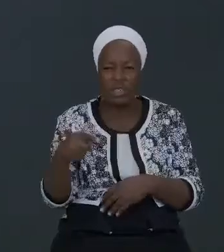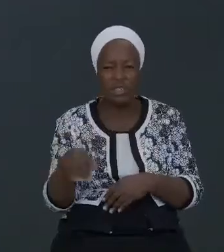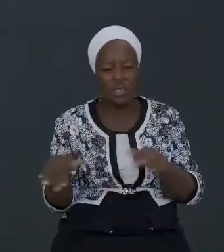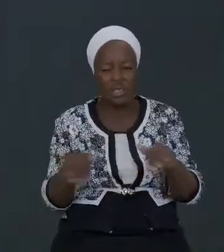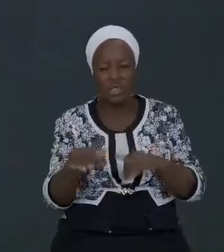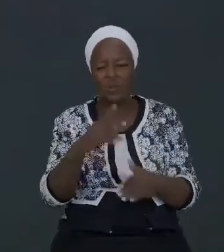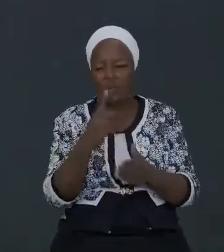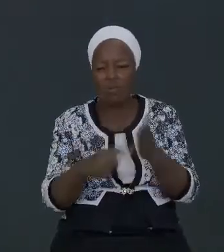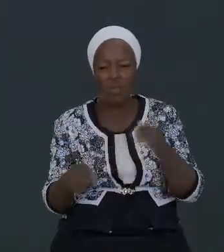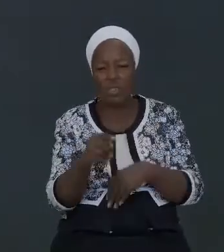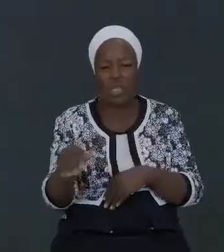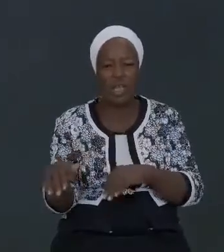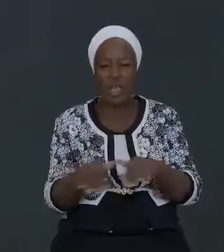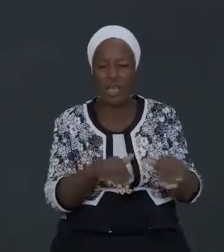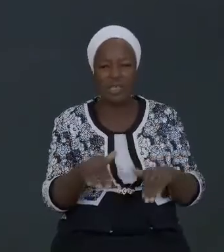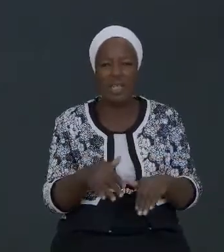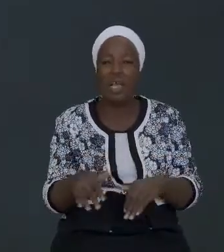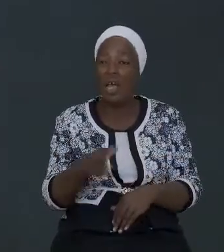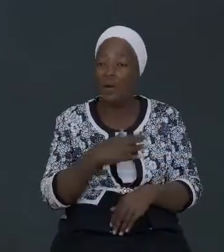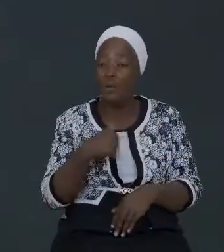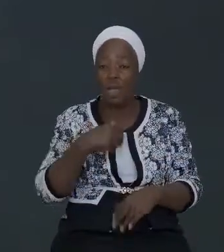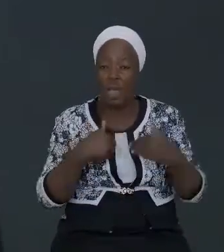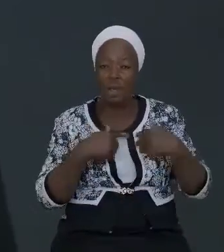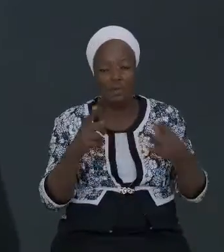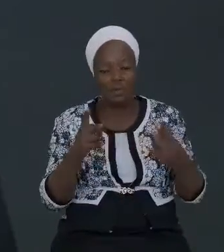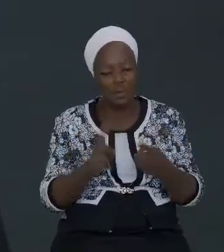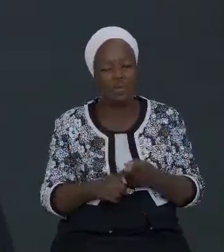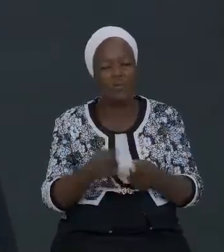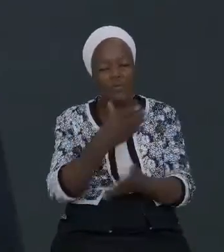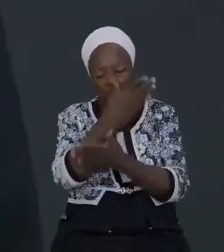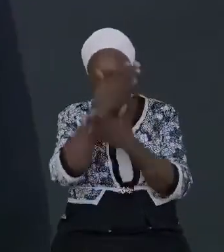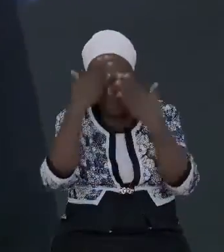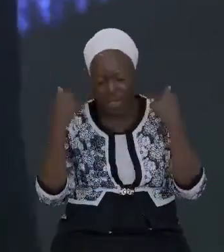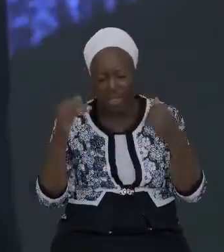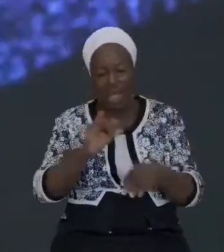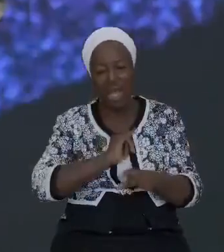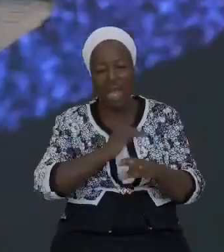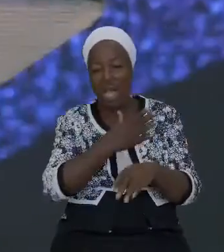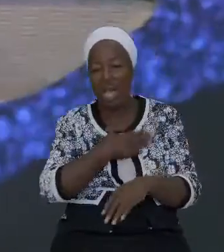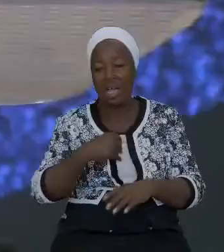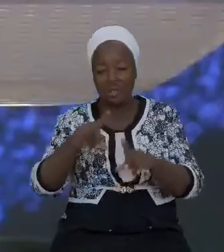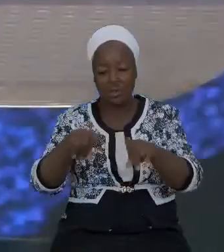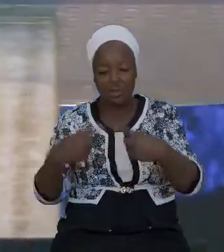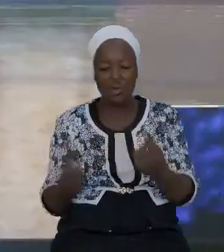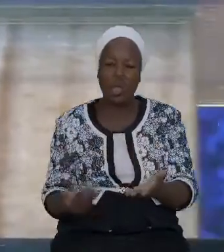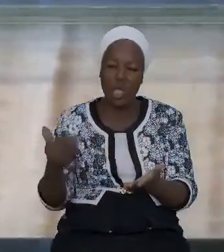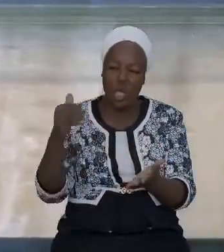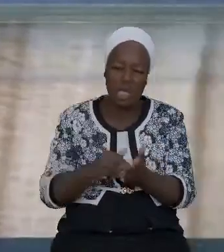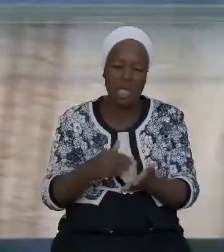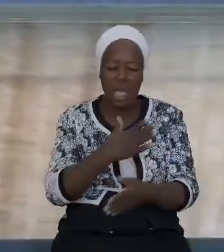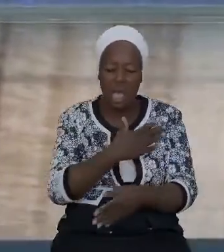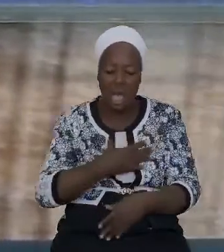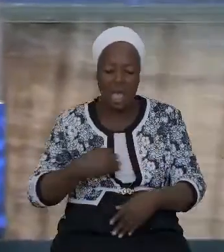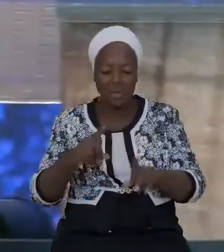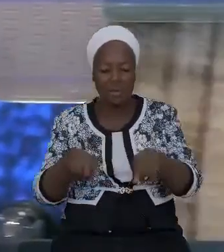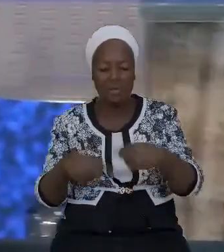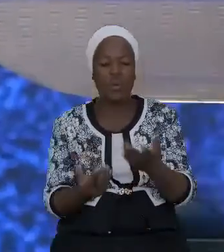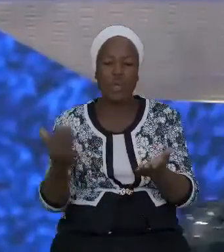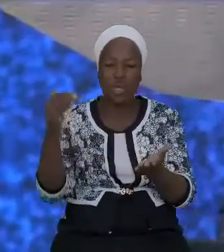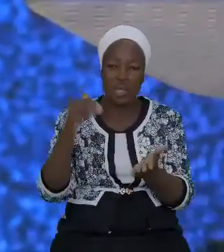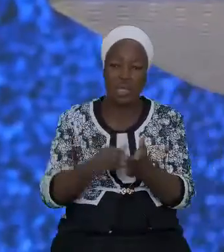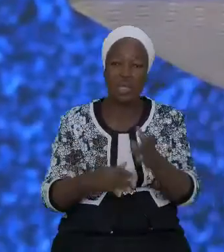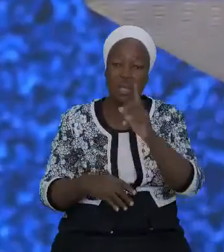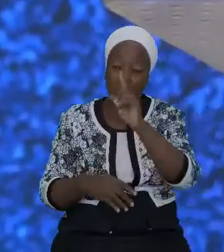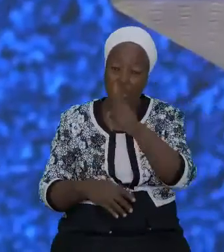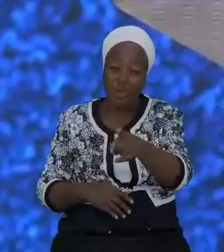said, how they acted, we have to forget and go again, and go again, and go again. You